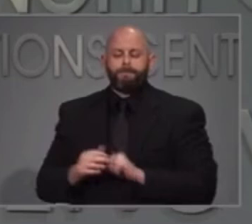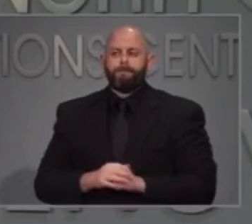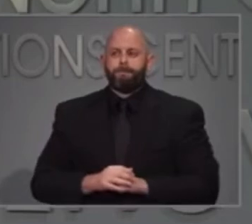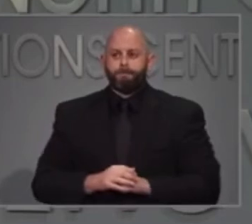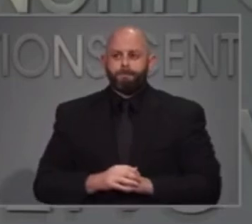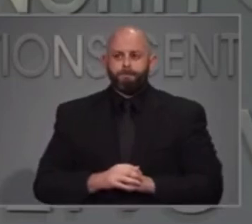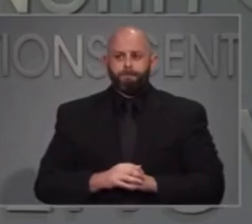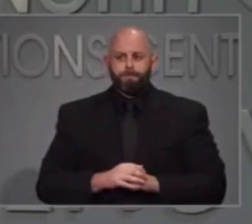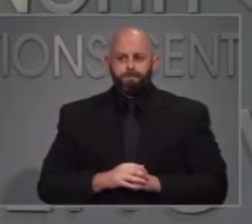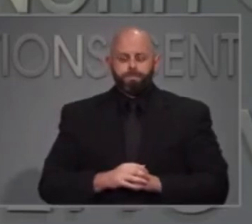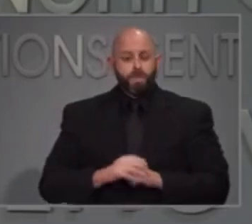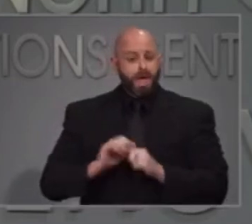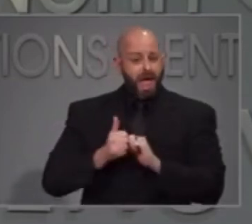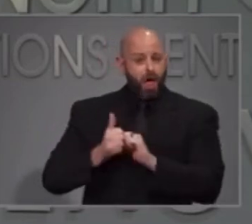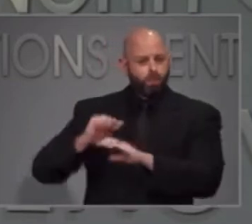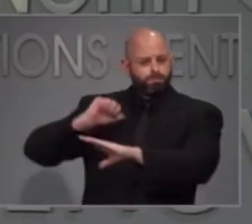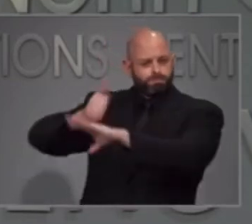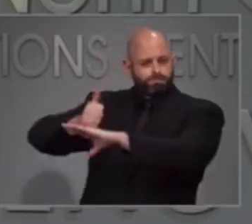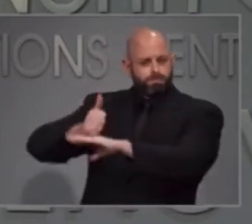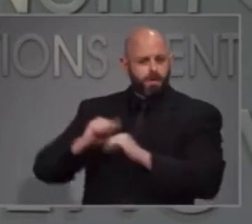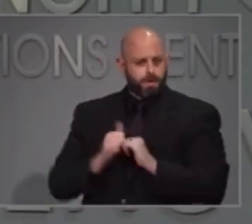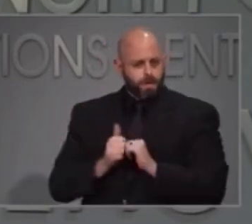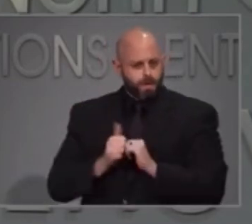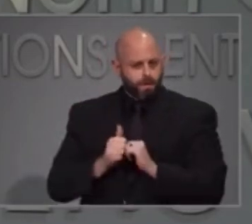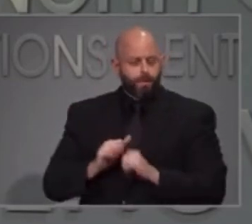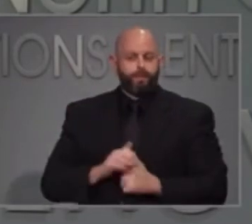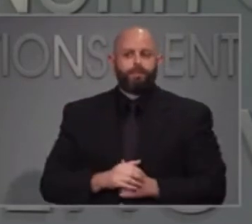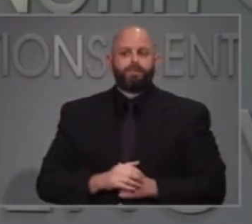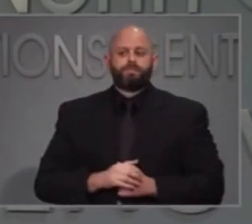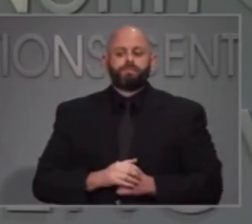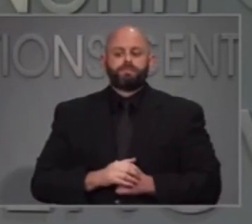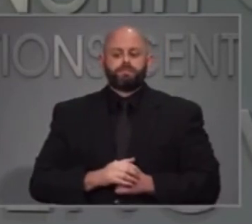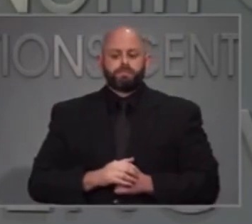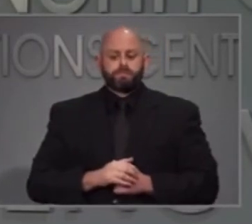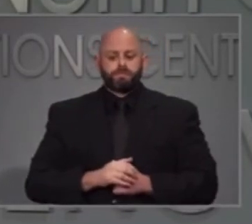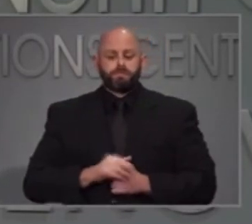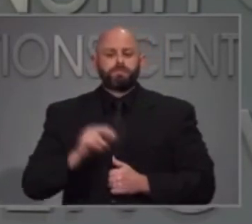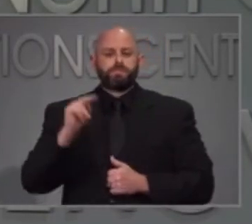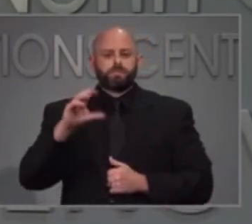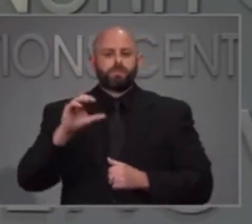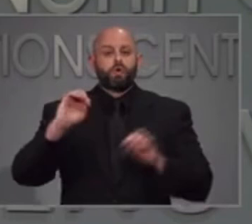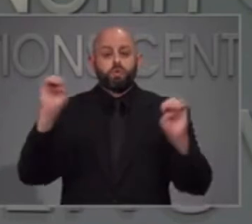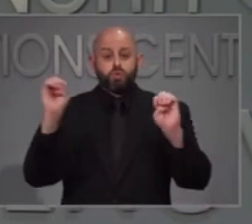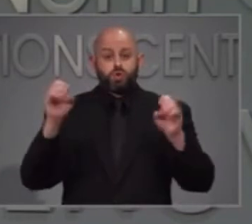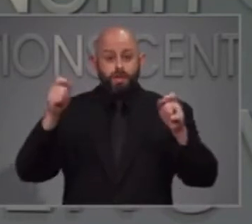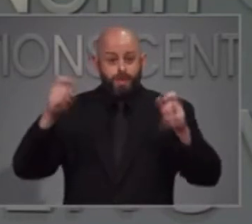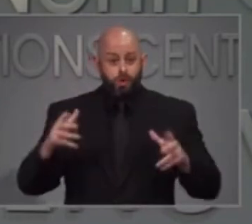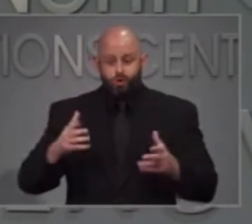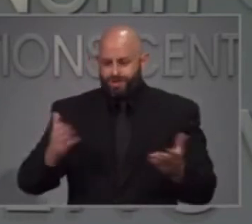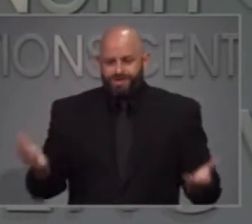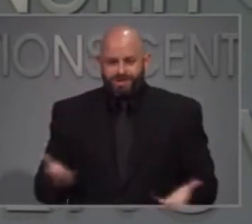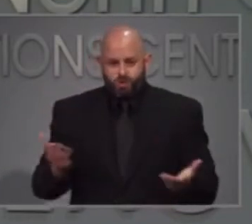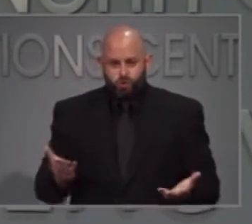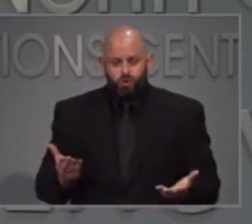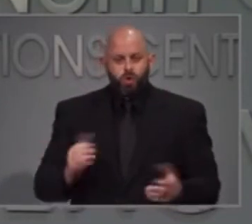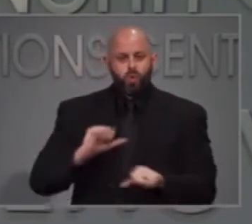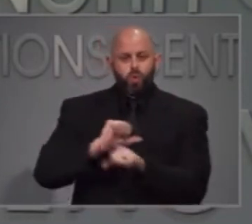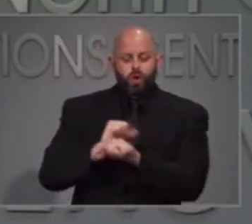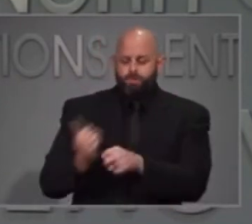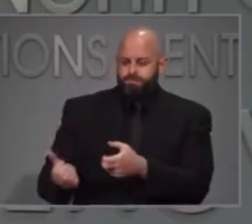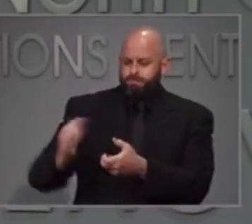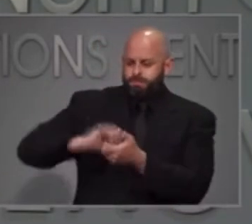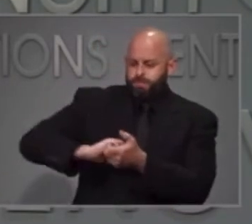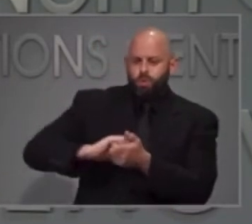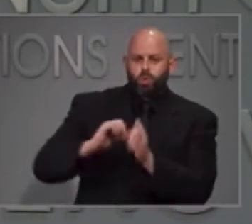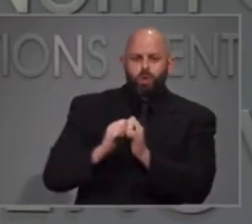be implemented is that North Carolina Emergency Management, working very closely with the Department of Health and Human